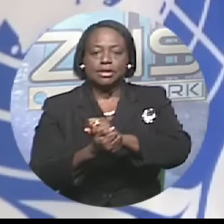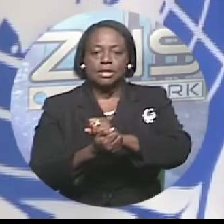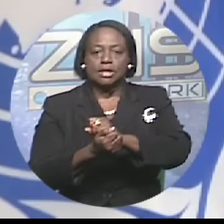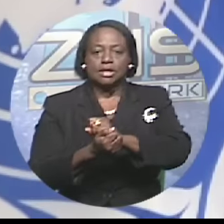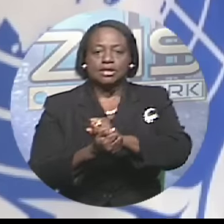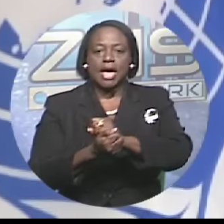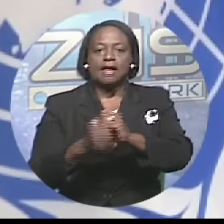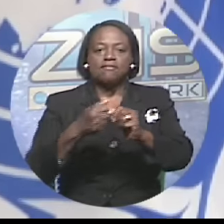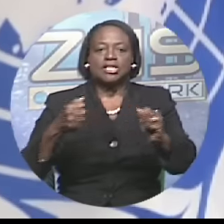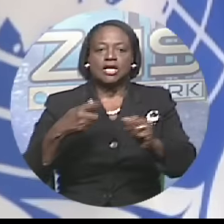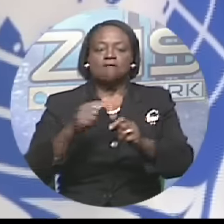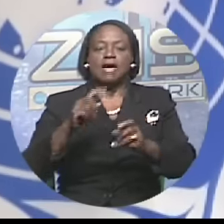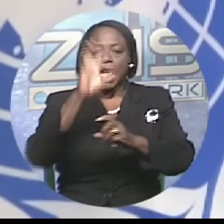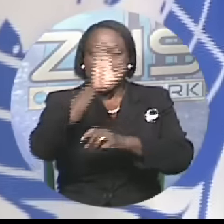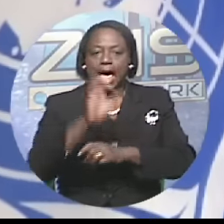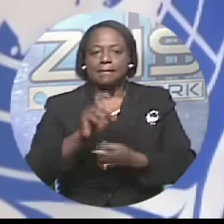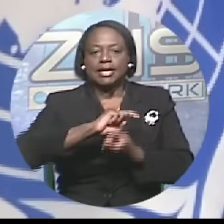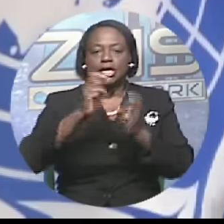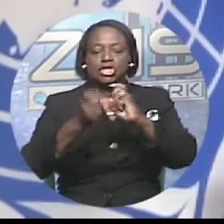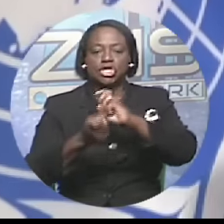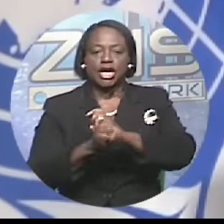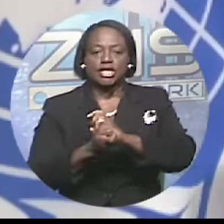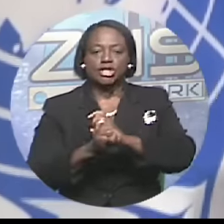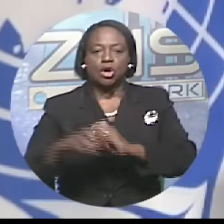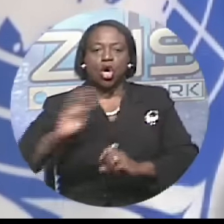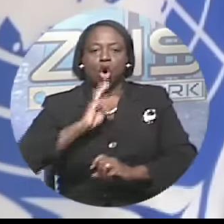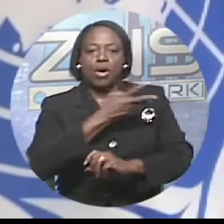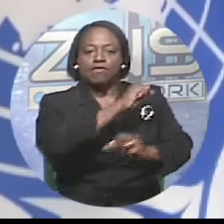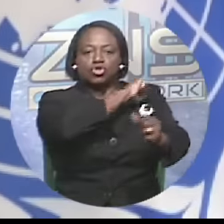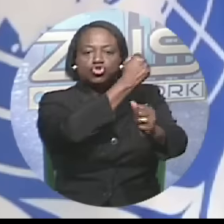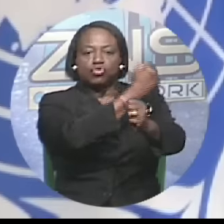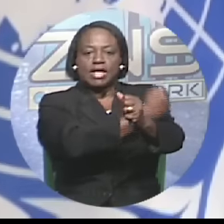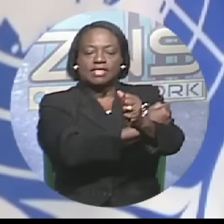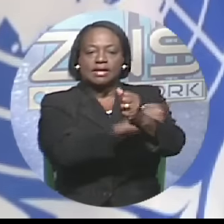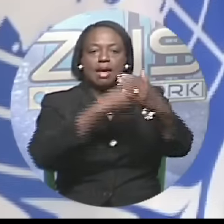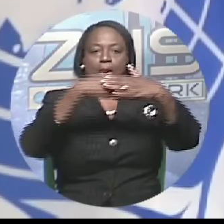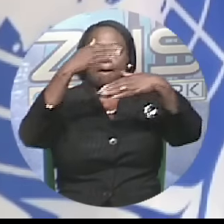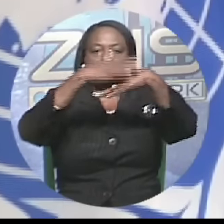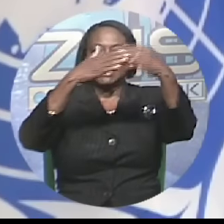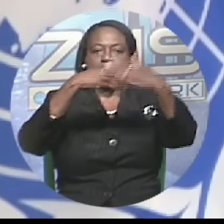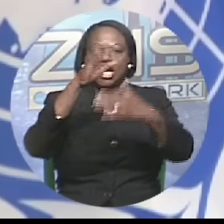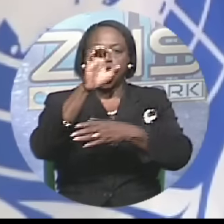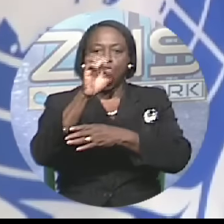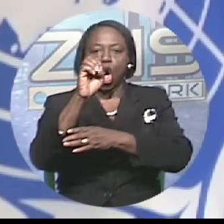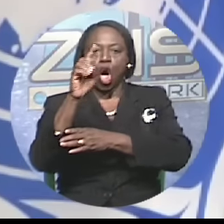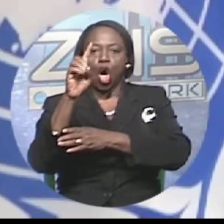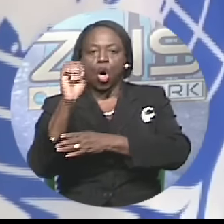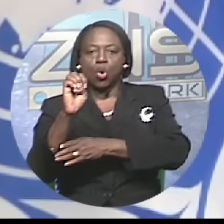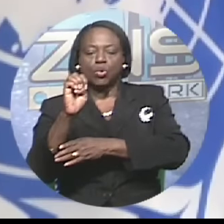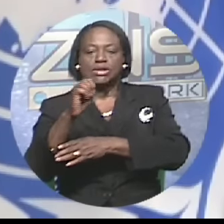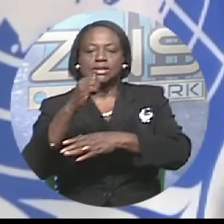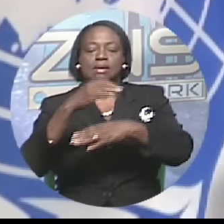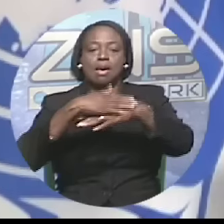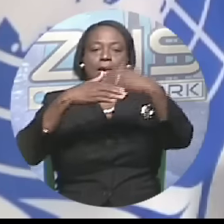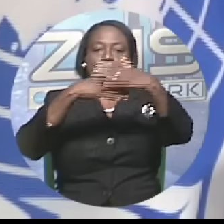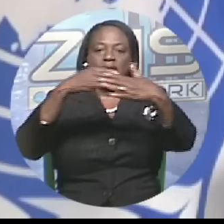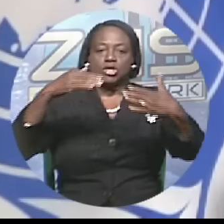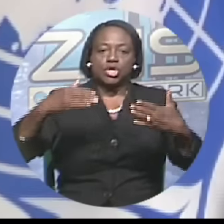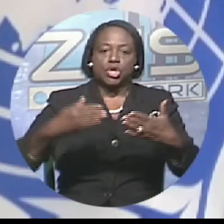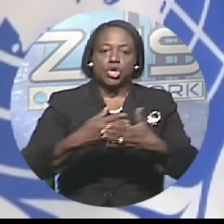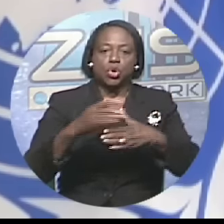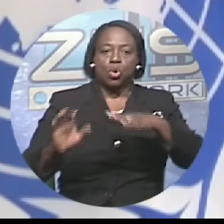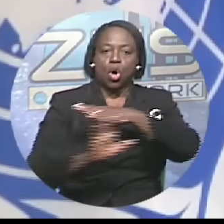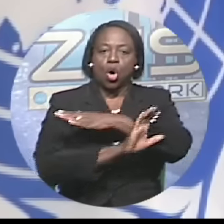of climate change. We have strengthened building codes, built new coastal defenses, and moved